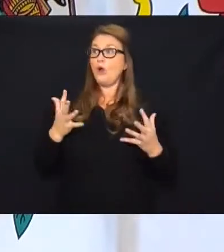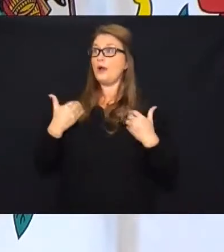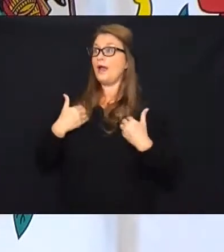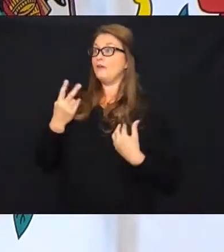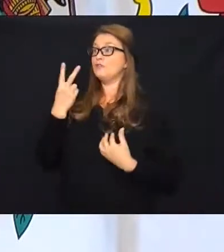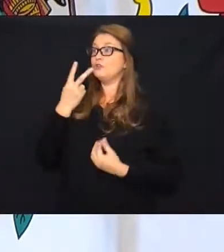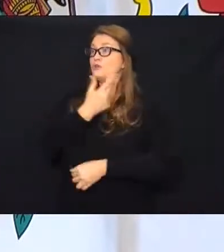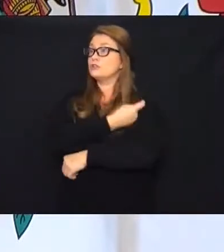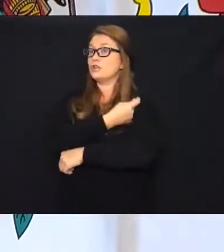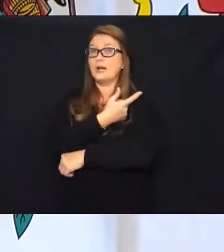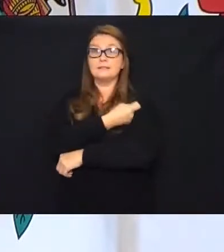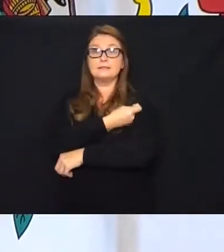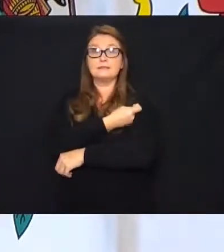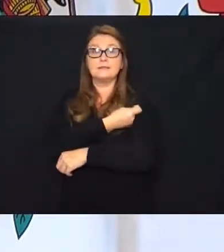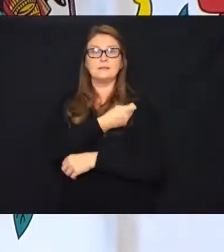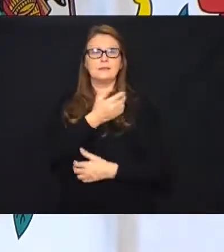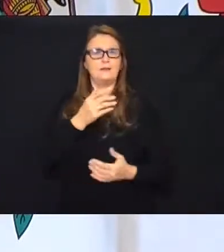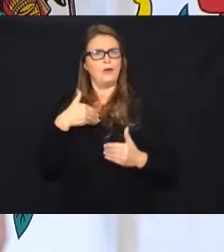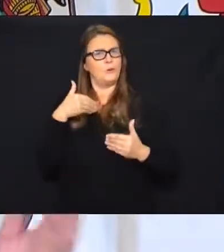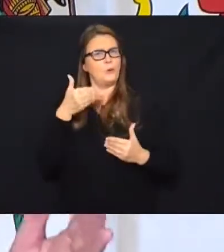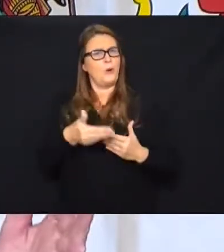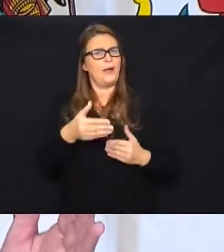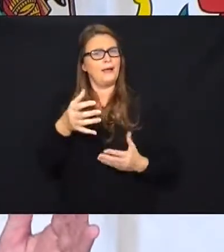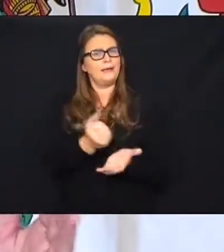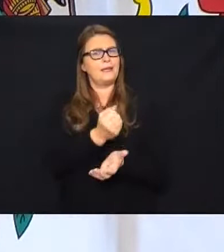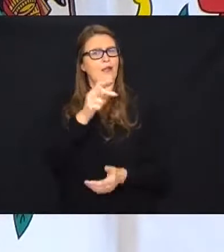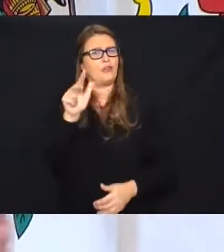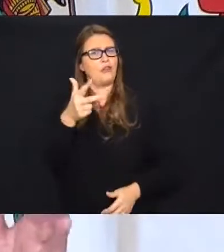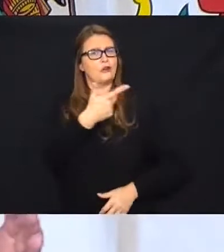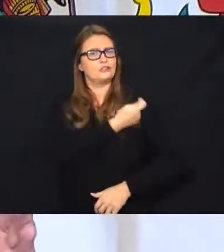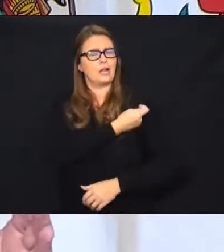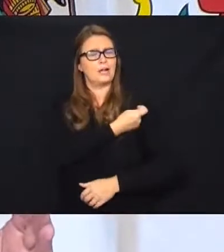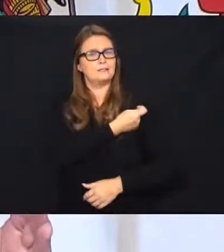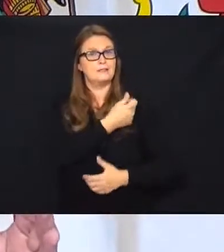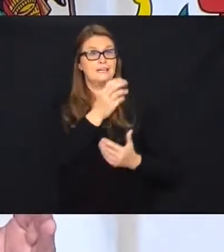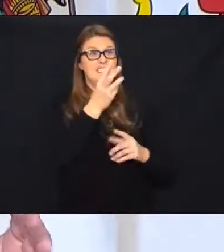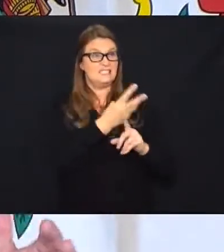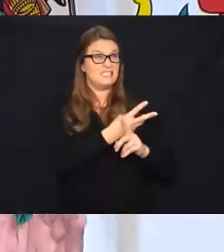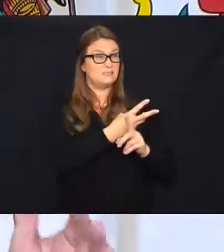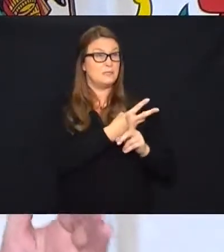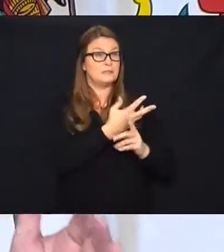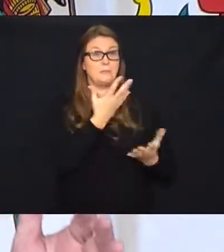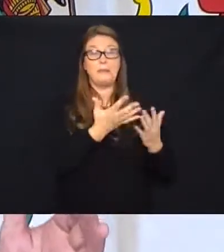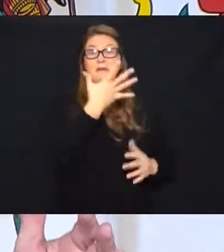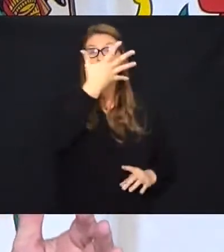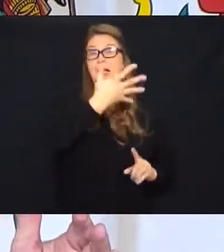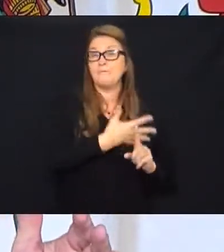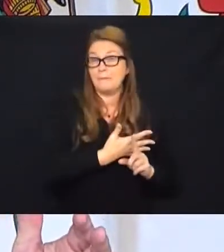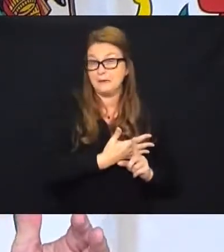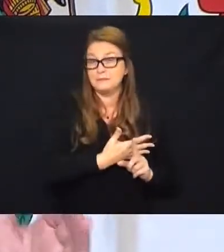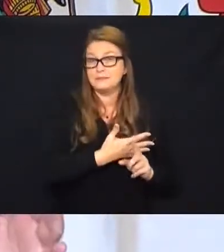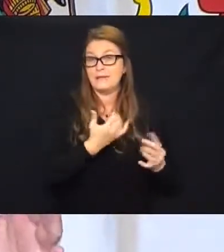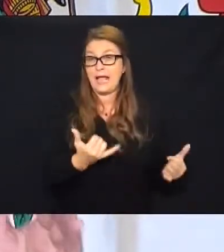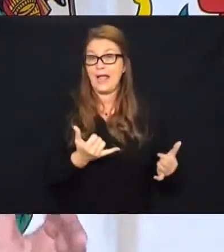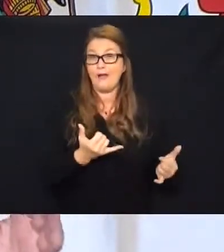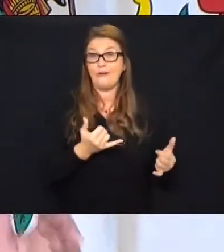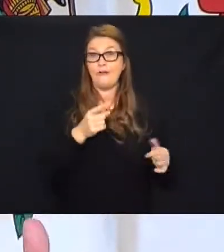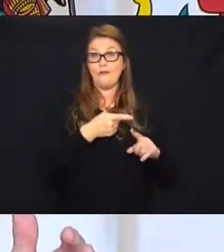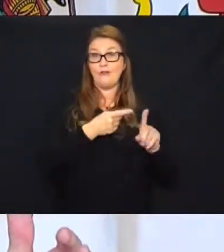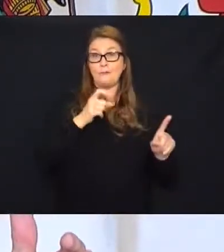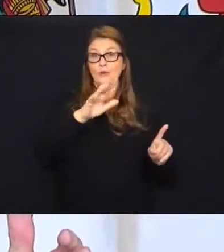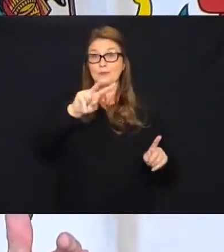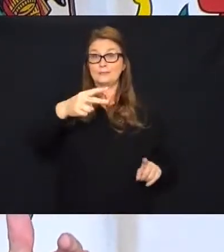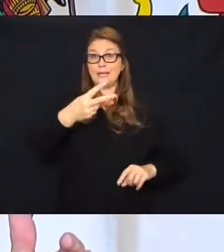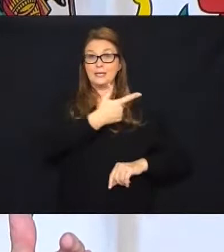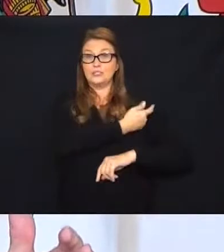these experts telling you that if you're 5 months now, 5 months out from when you got your second